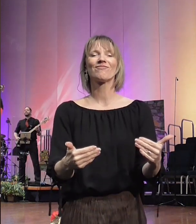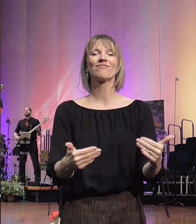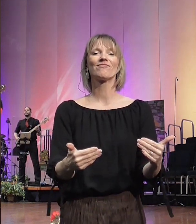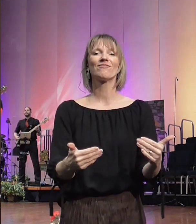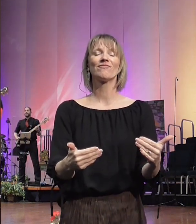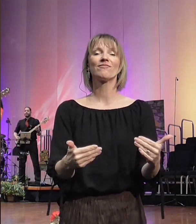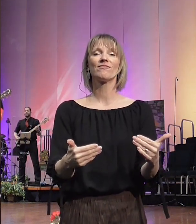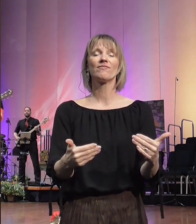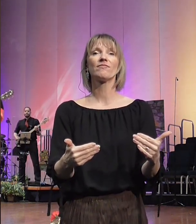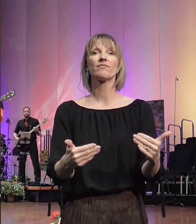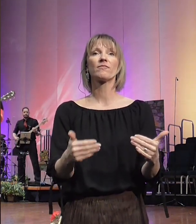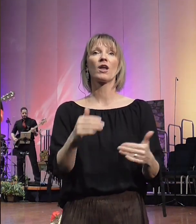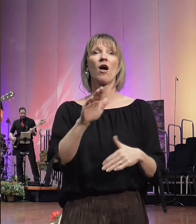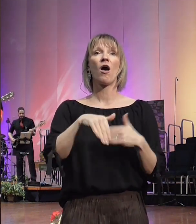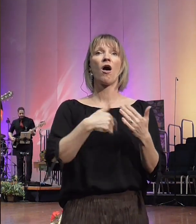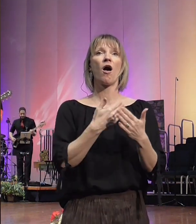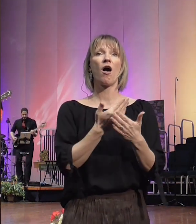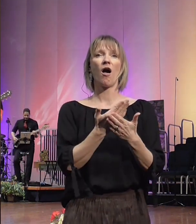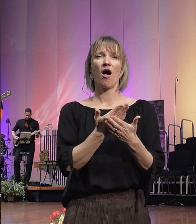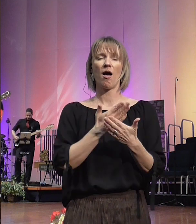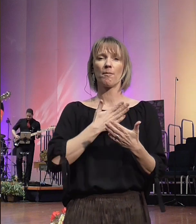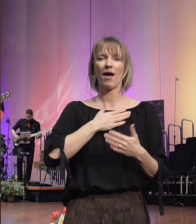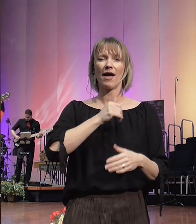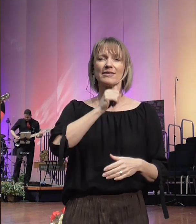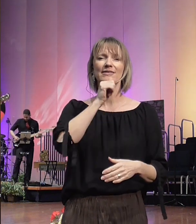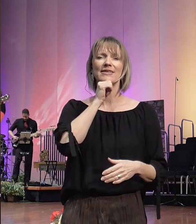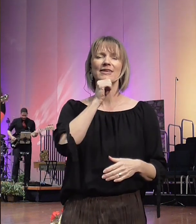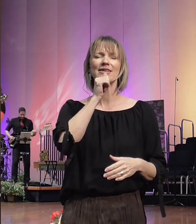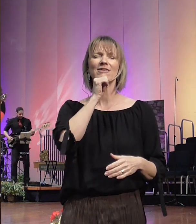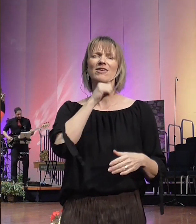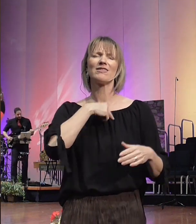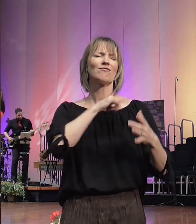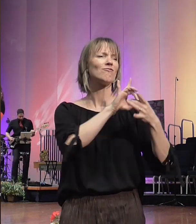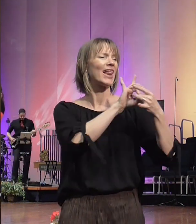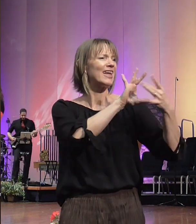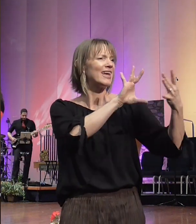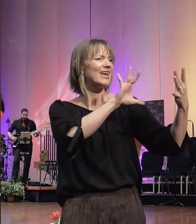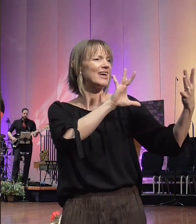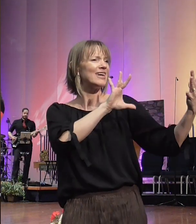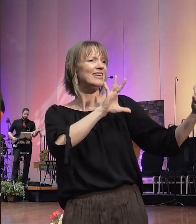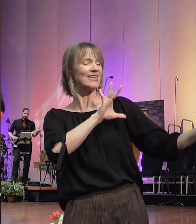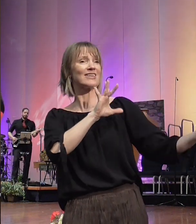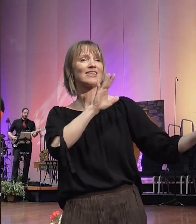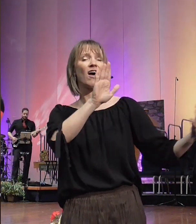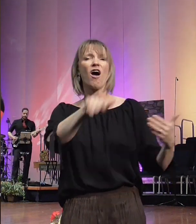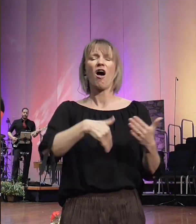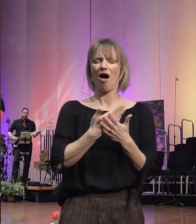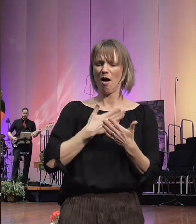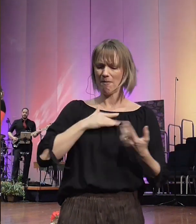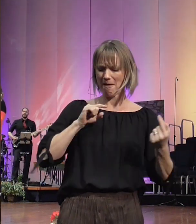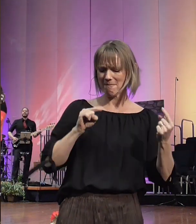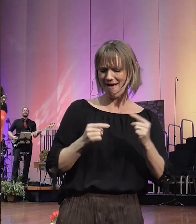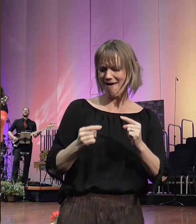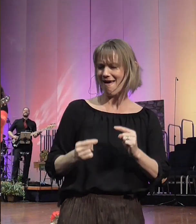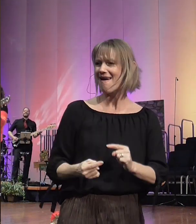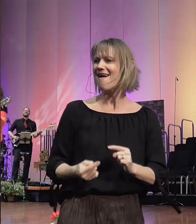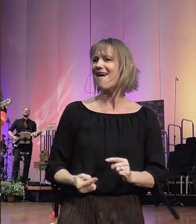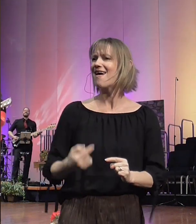Oh, I release all my secrets and all my pain.